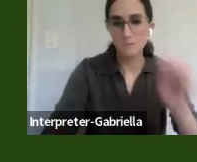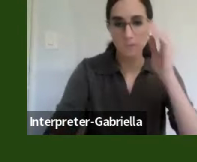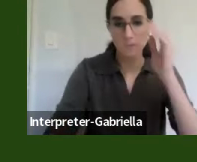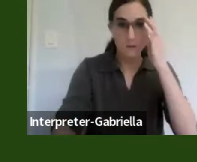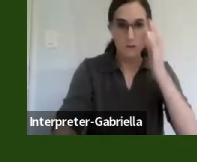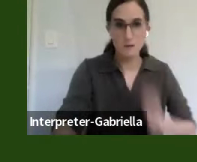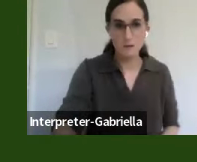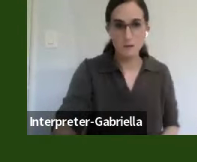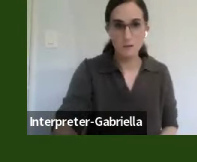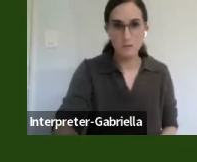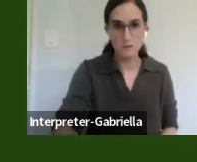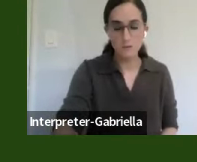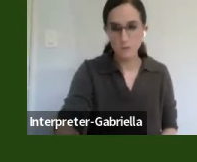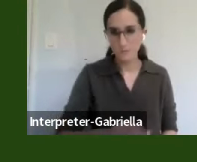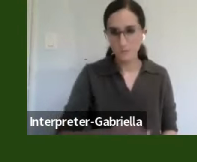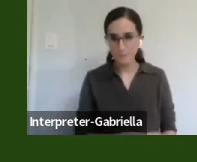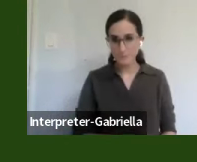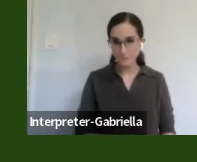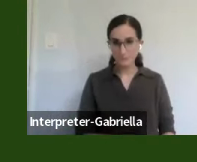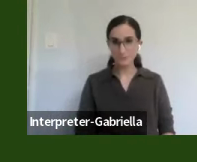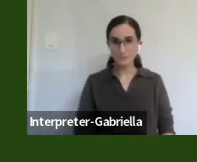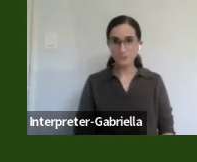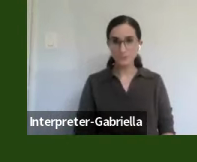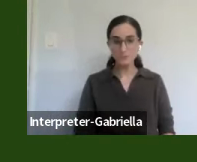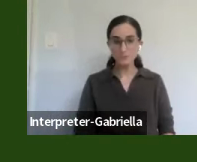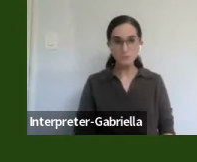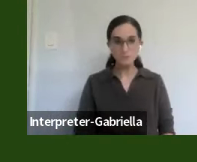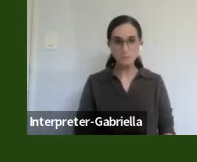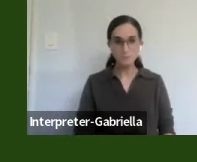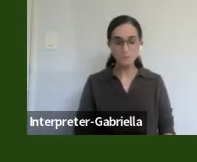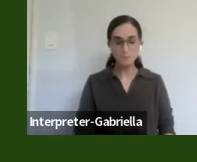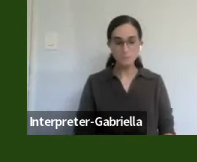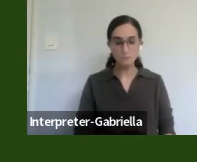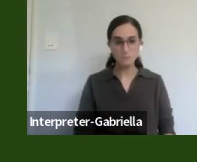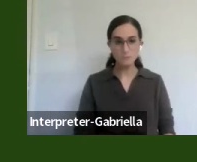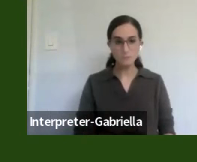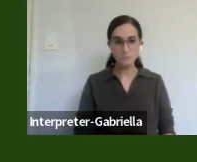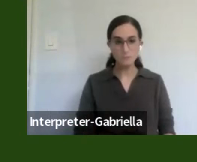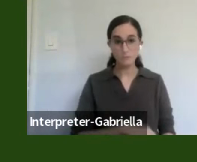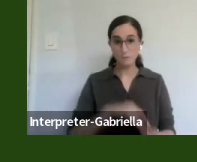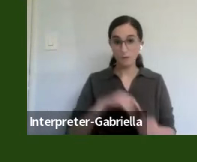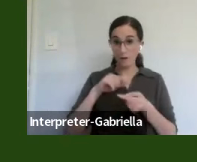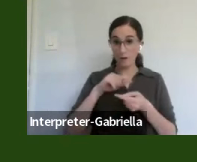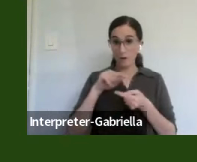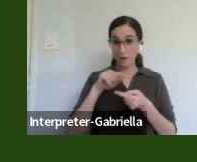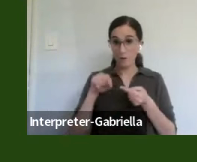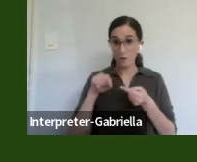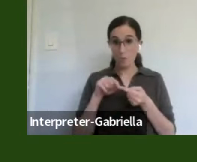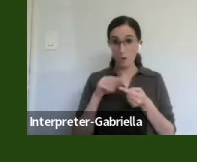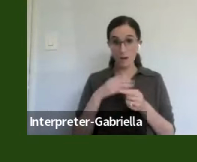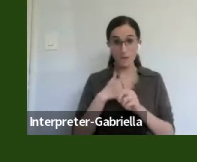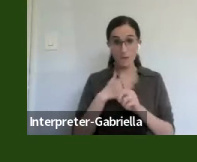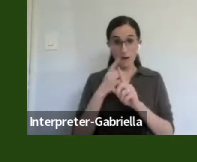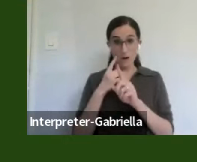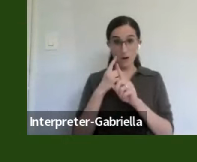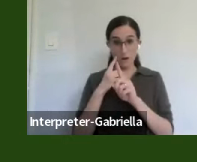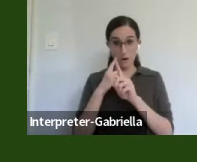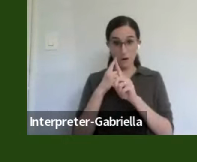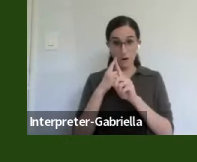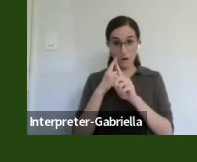Eso es parte del tema también. When implemented, are we keeping in mind our shared goals